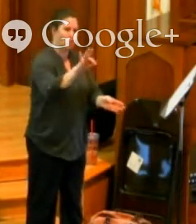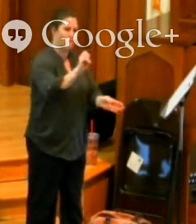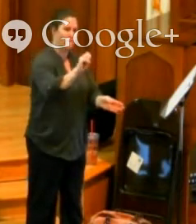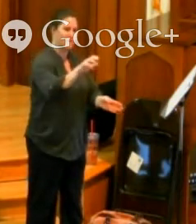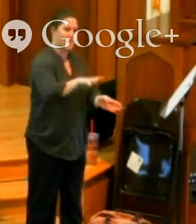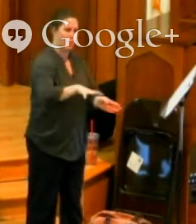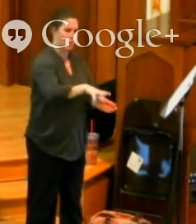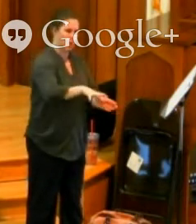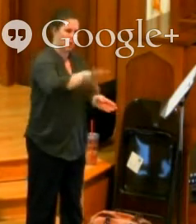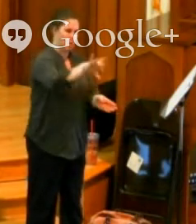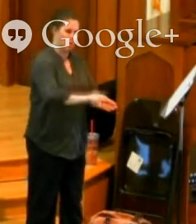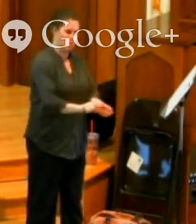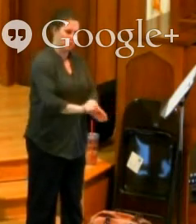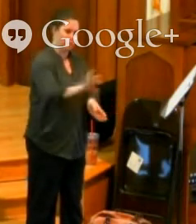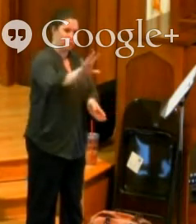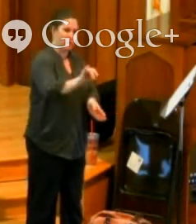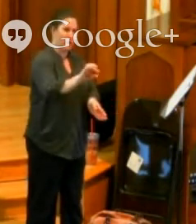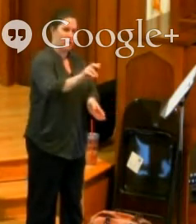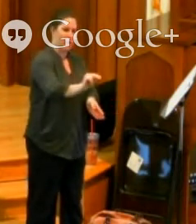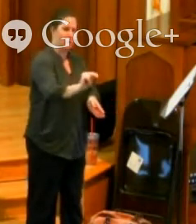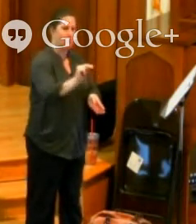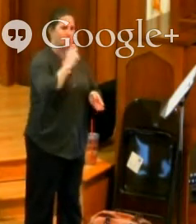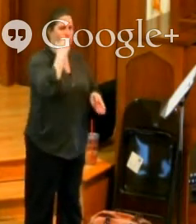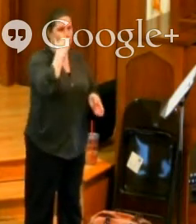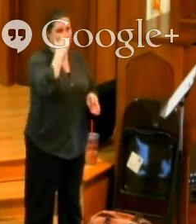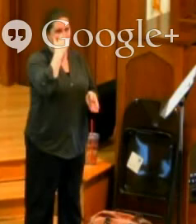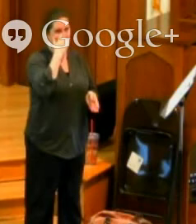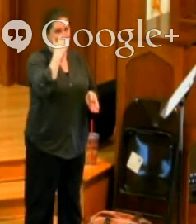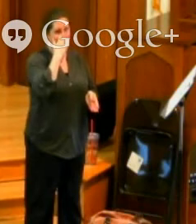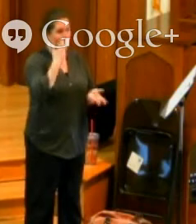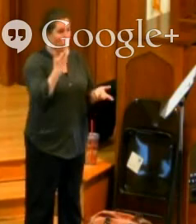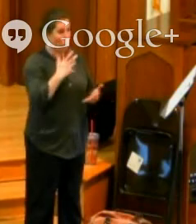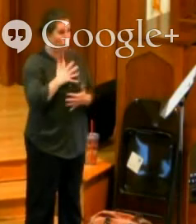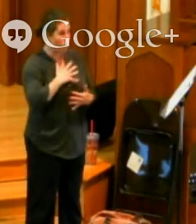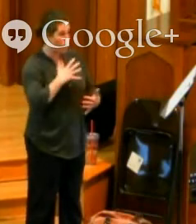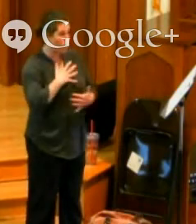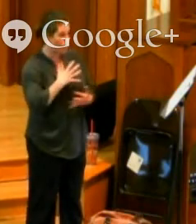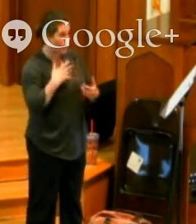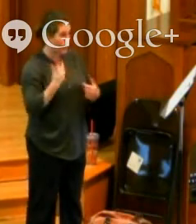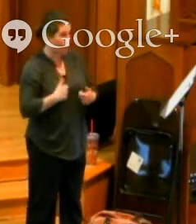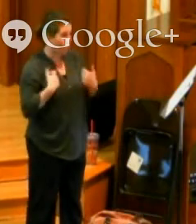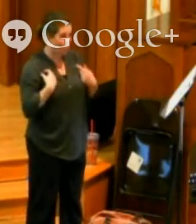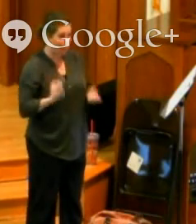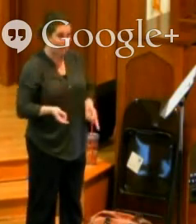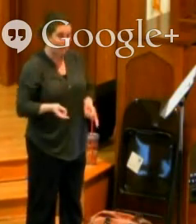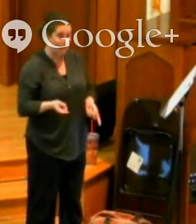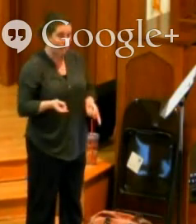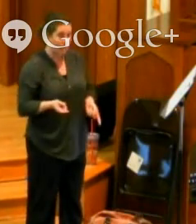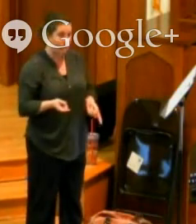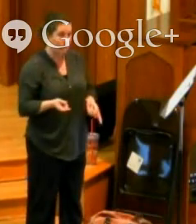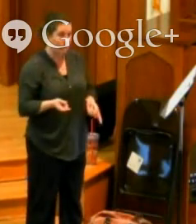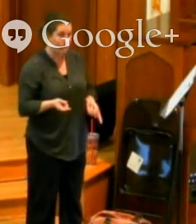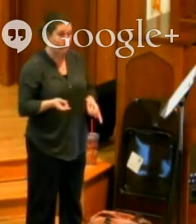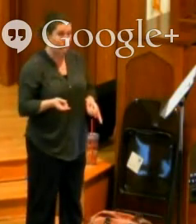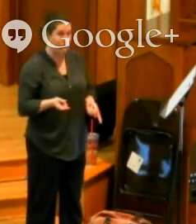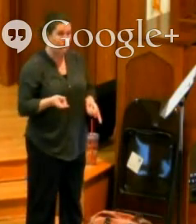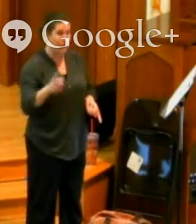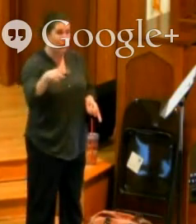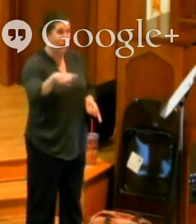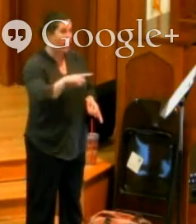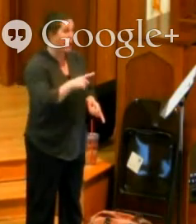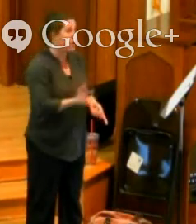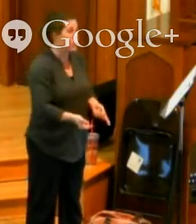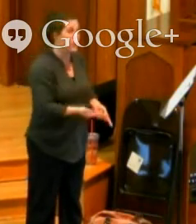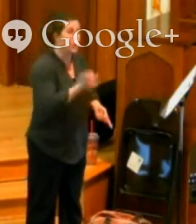If it's all around us, and we've been breathing all our life. Well, for one reason, we're doing it wrong. We're not